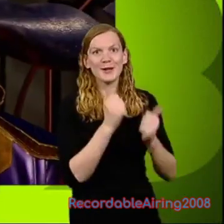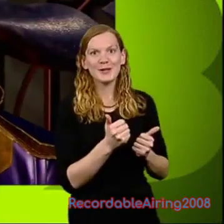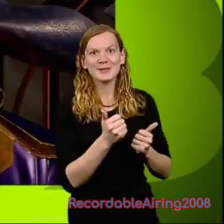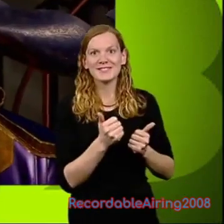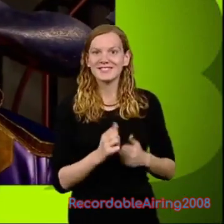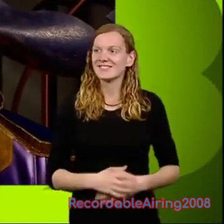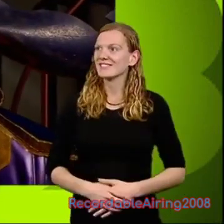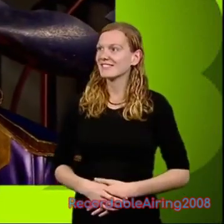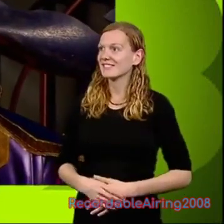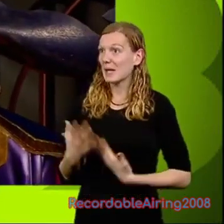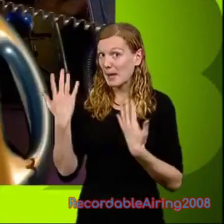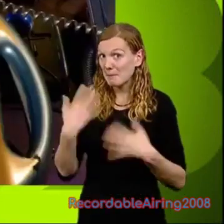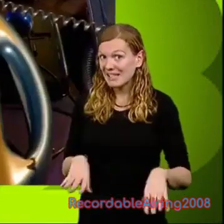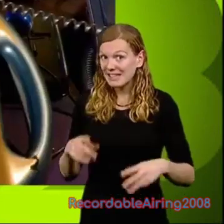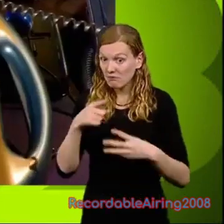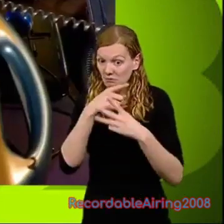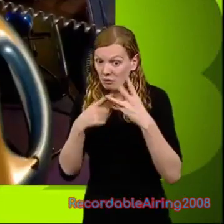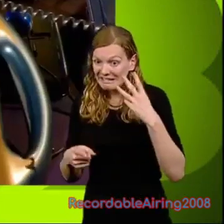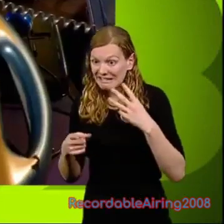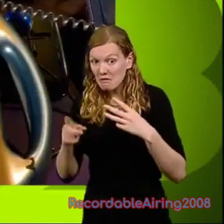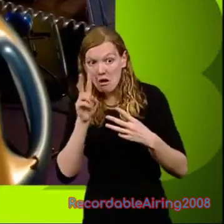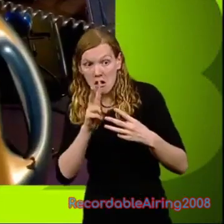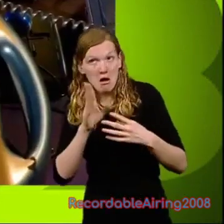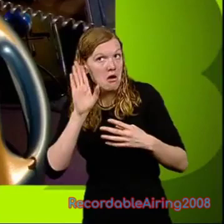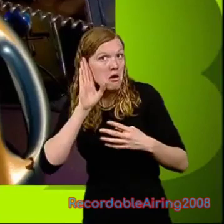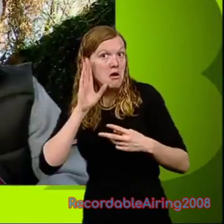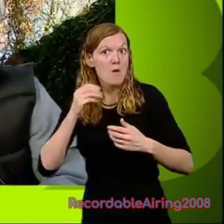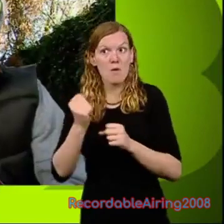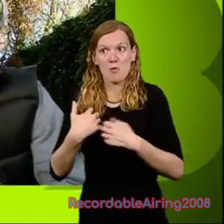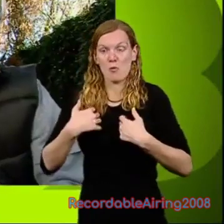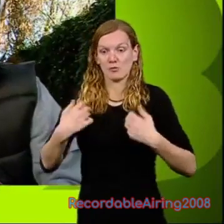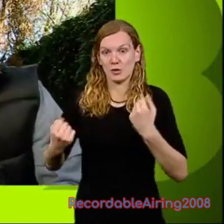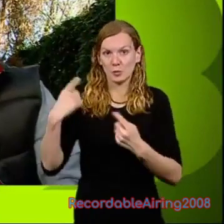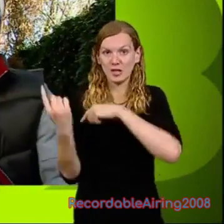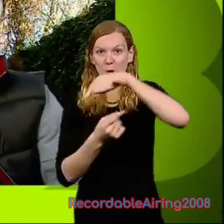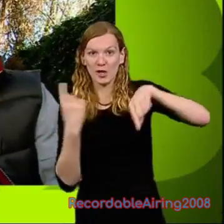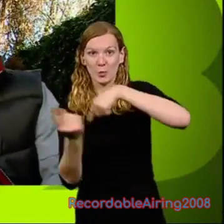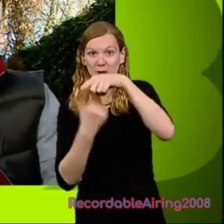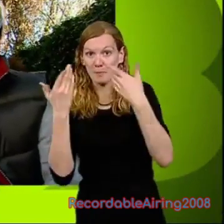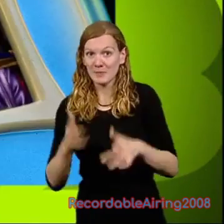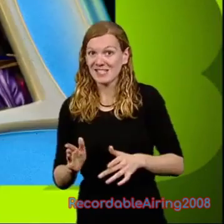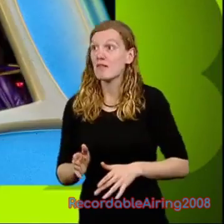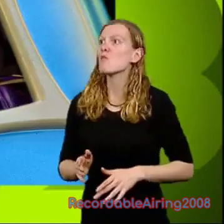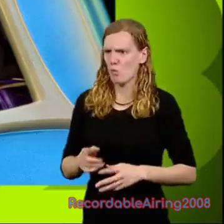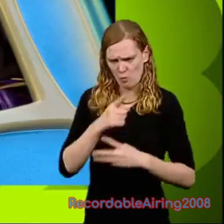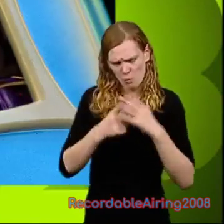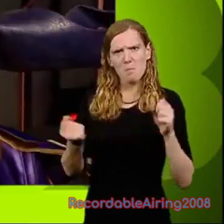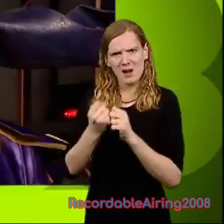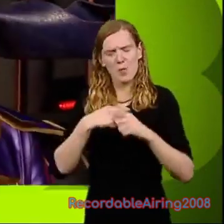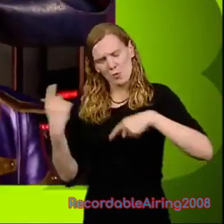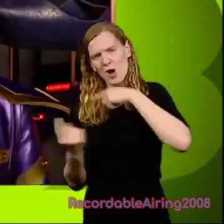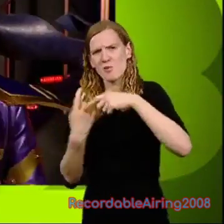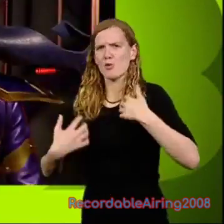Have those tracks got you in a spin? They made us whirl and twirl like a spinning top. That's good to